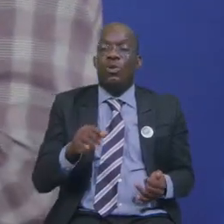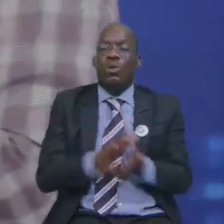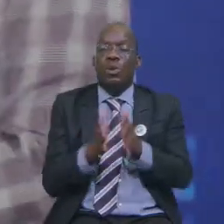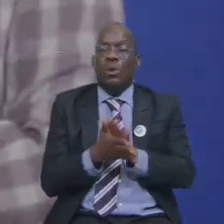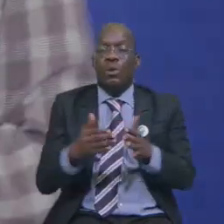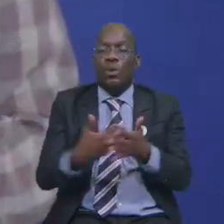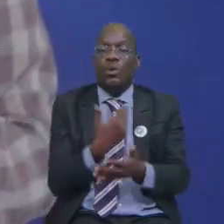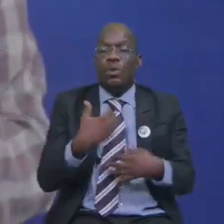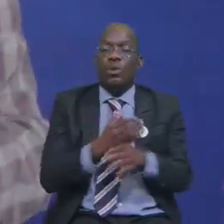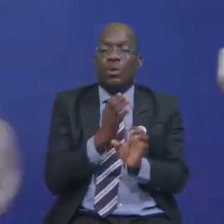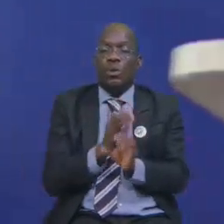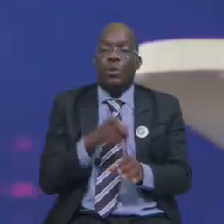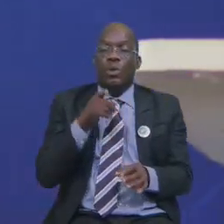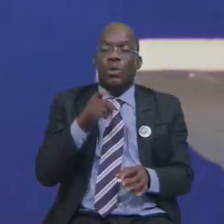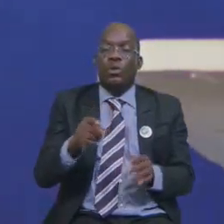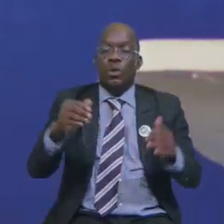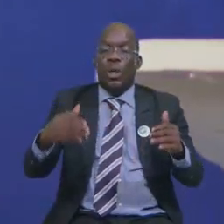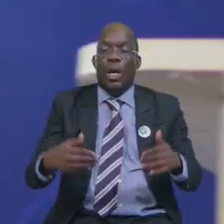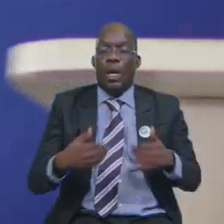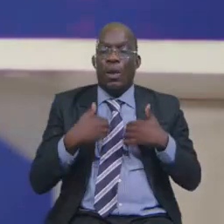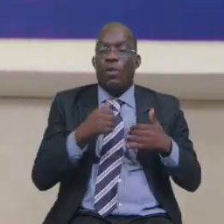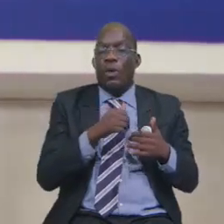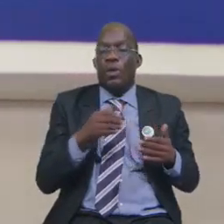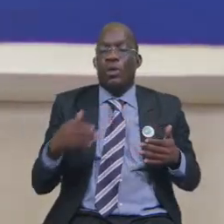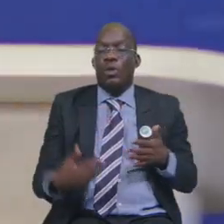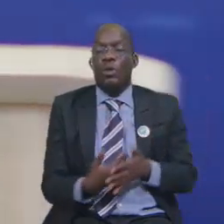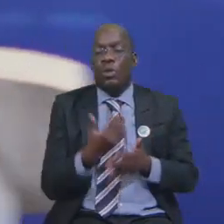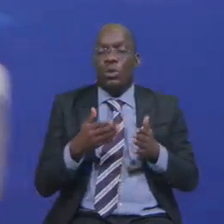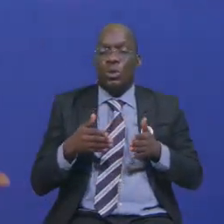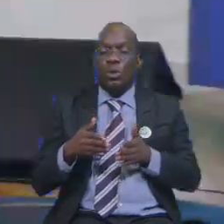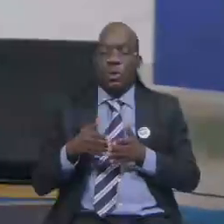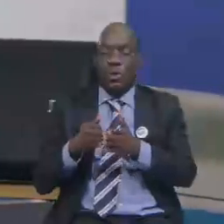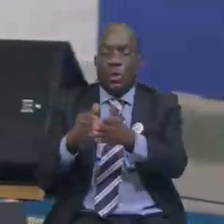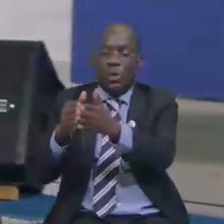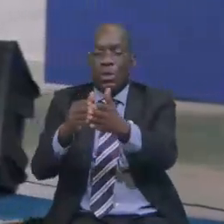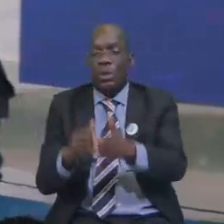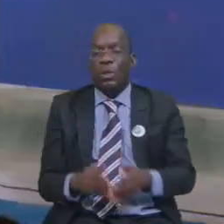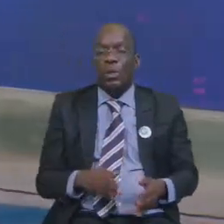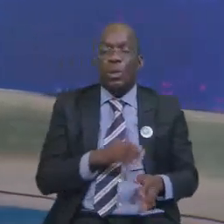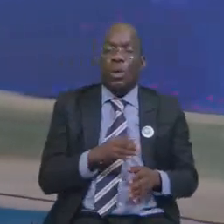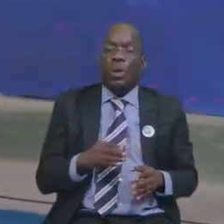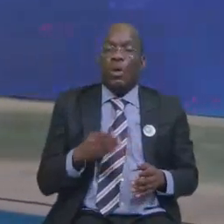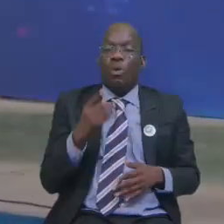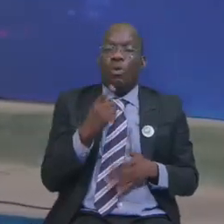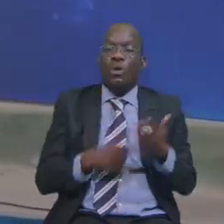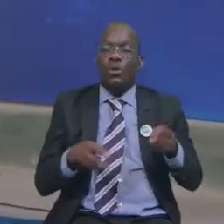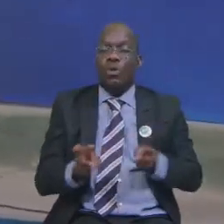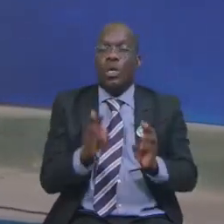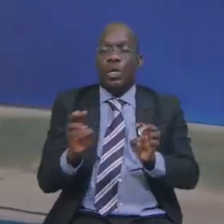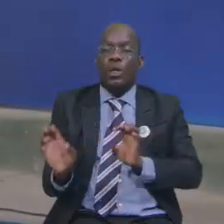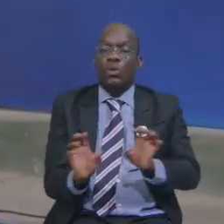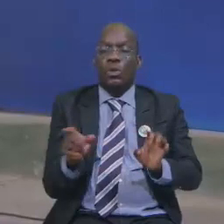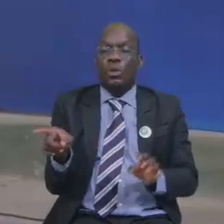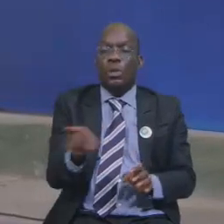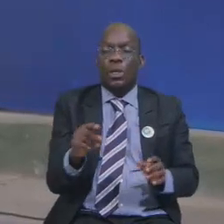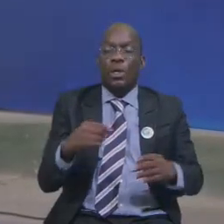do you have? You have a new direction. All those inventors, what direction did they follow? All those good